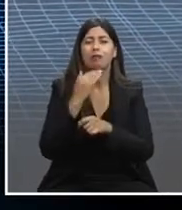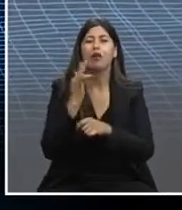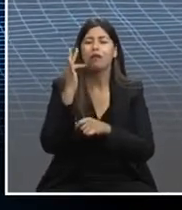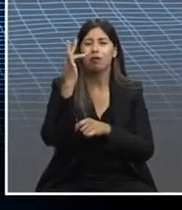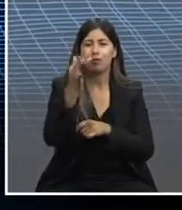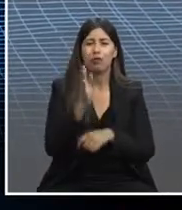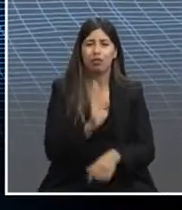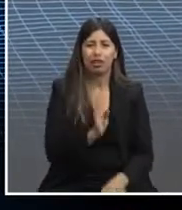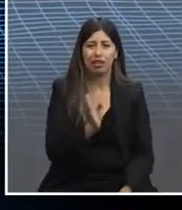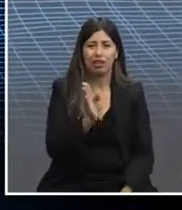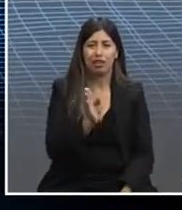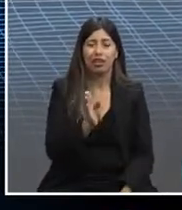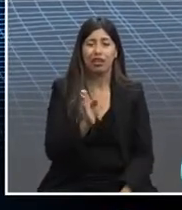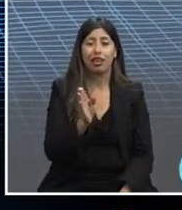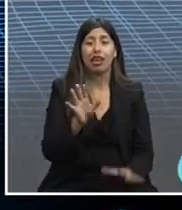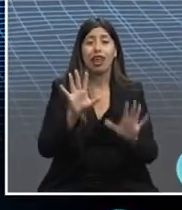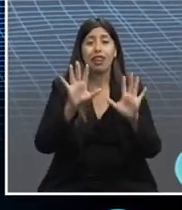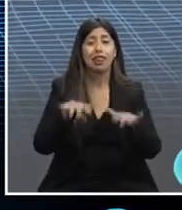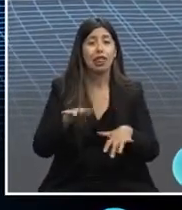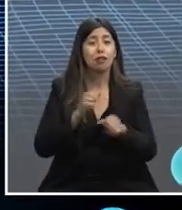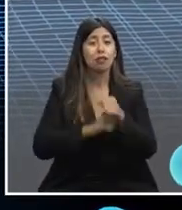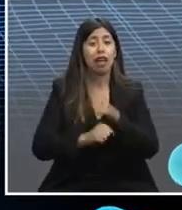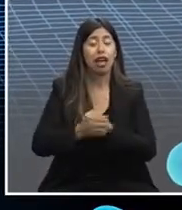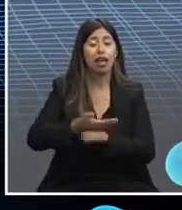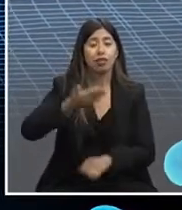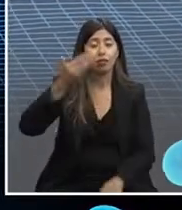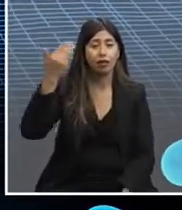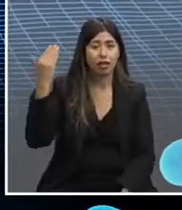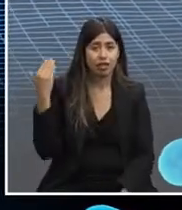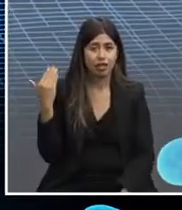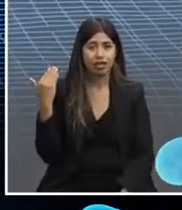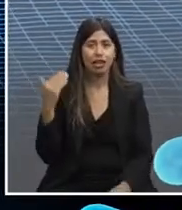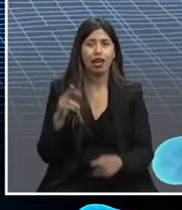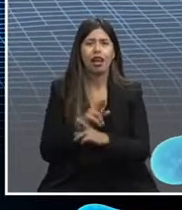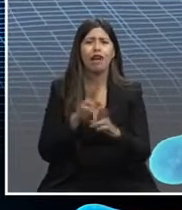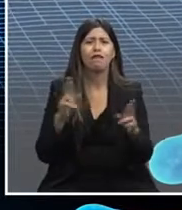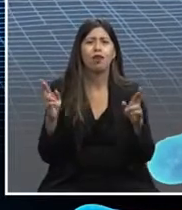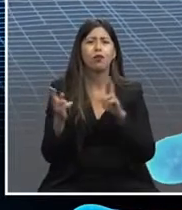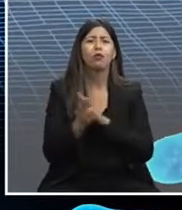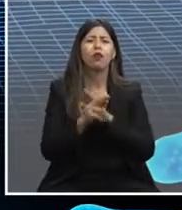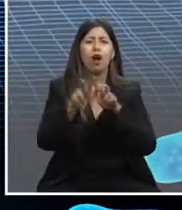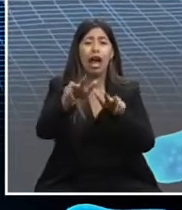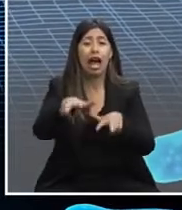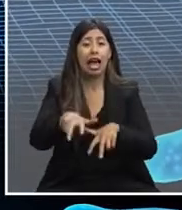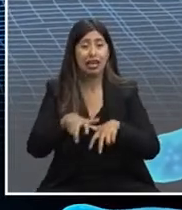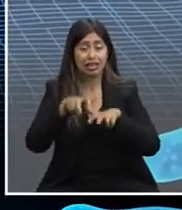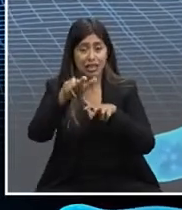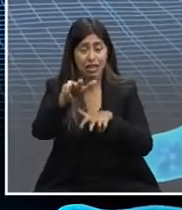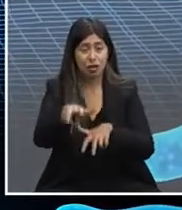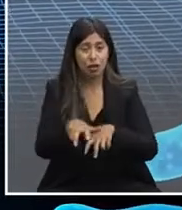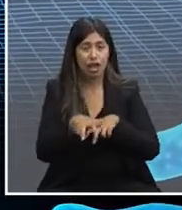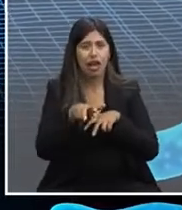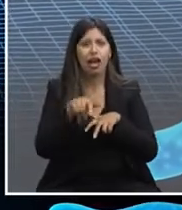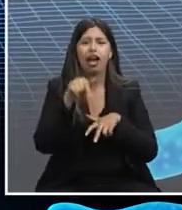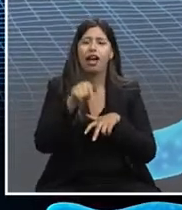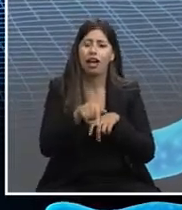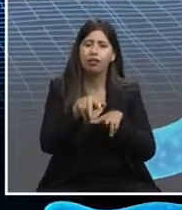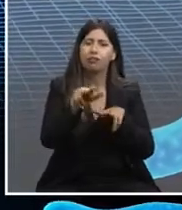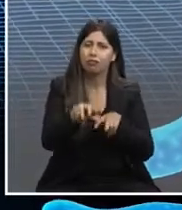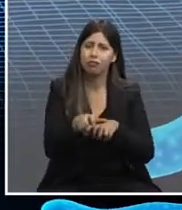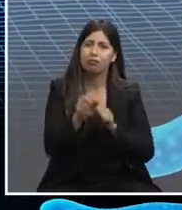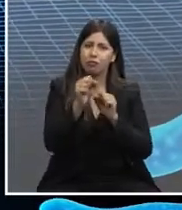10,000 years ago was the agricultural revolution. Farming could support 100 times as many people on the same piece of